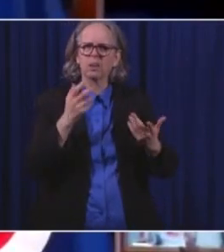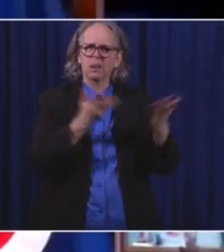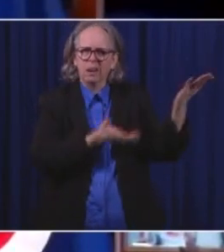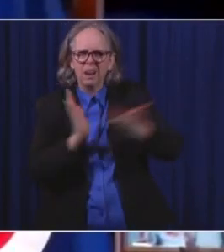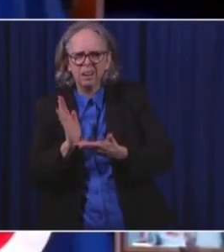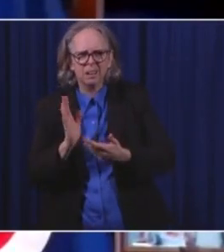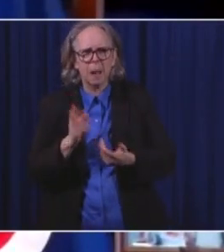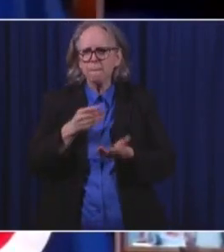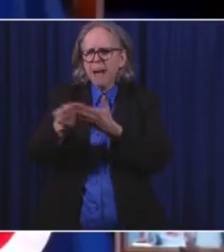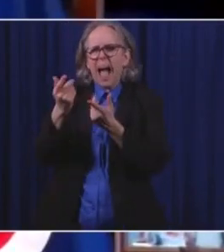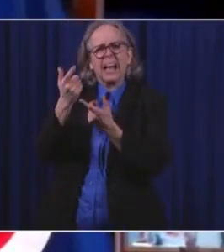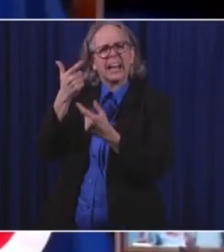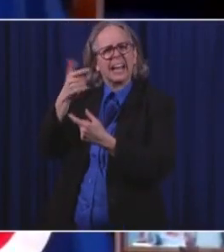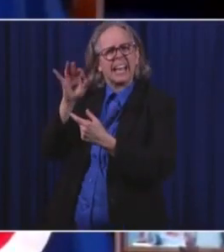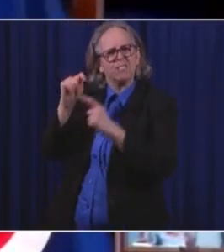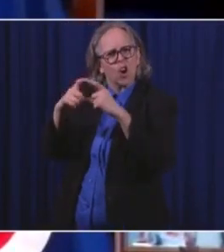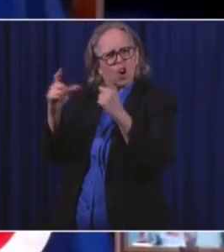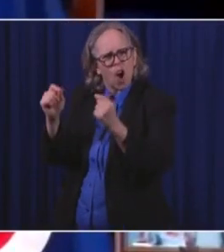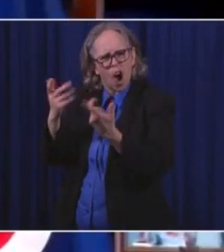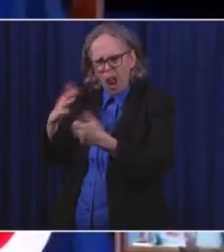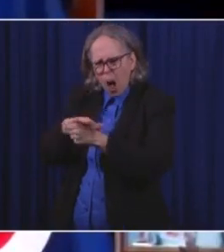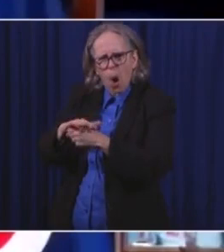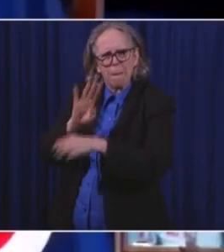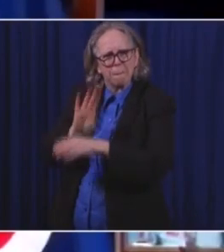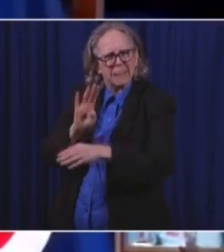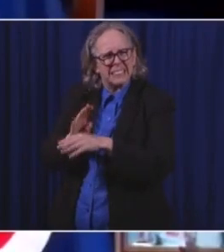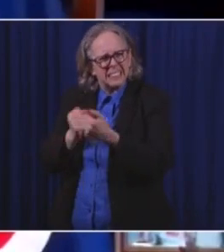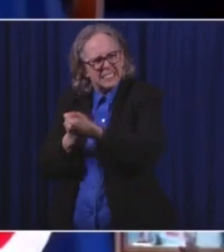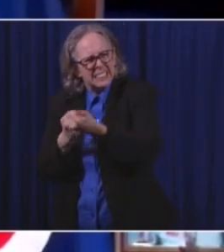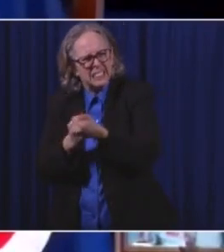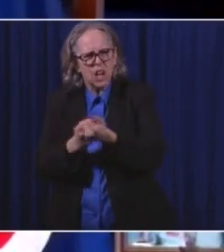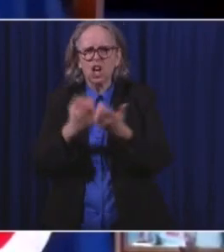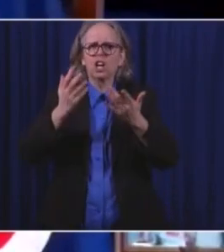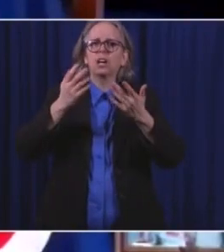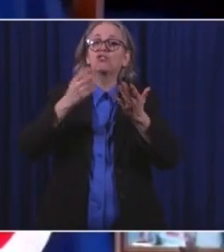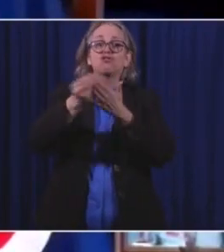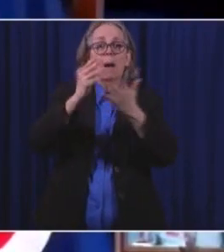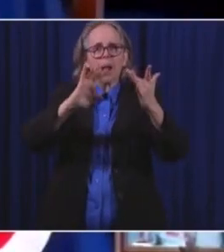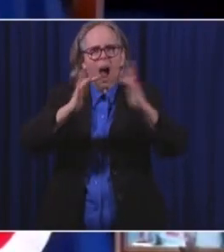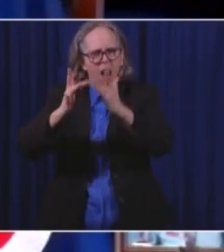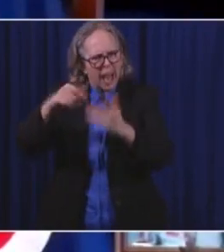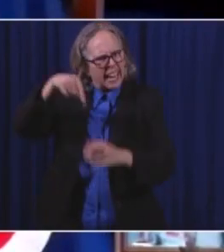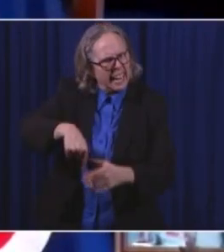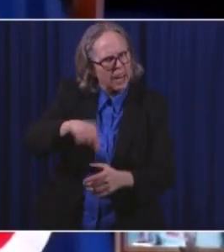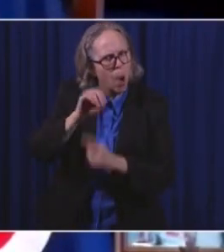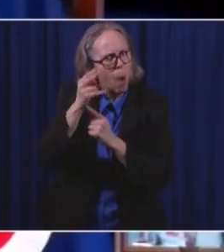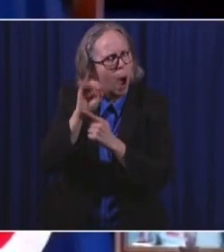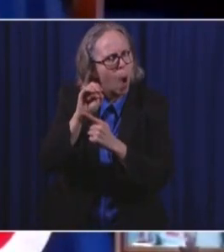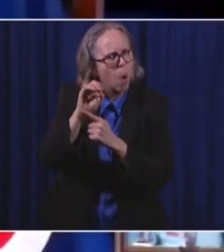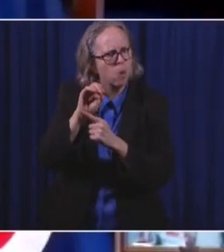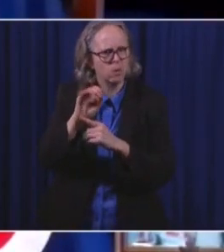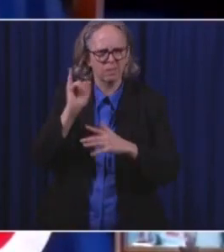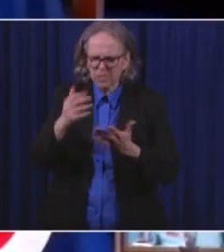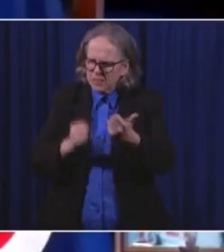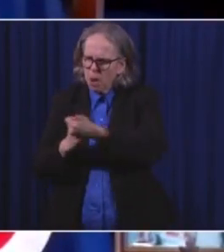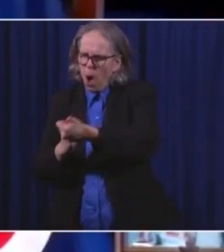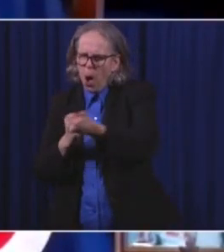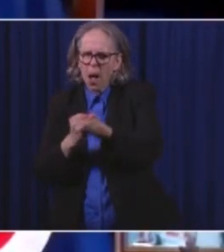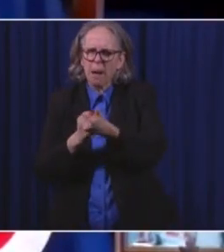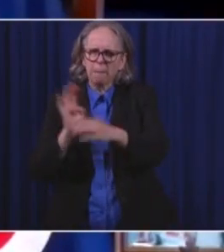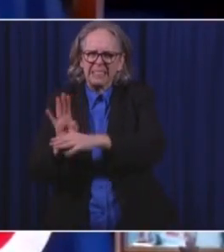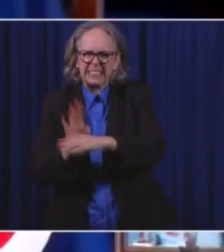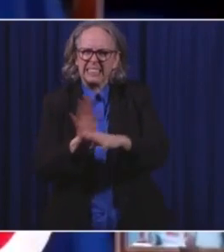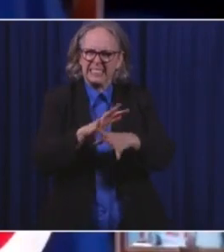local businesses, online purchases locally, all of those kinds of things are helpful to